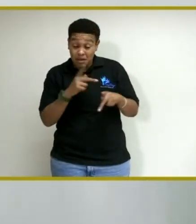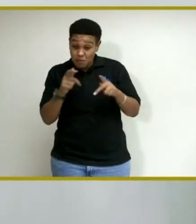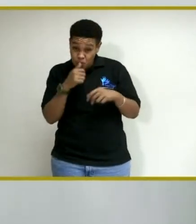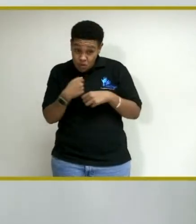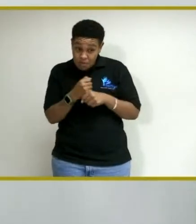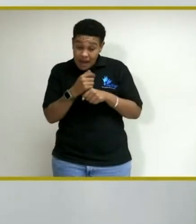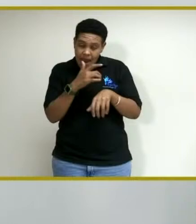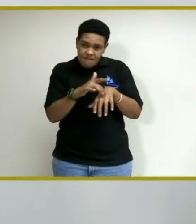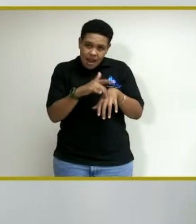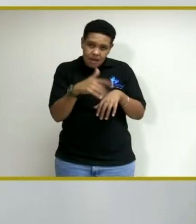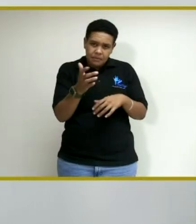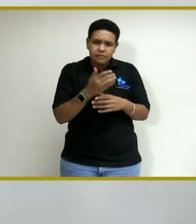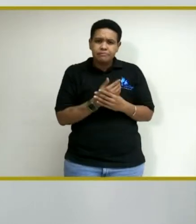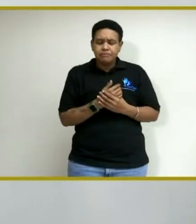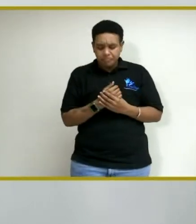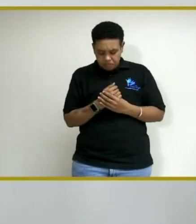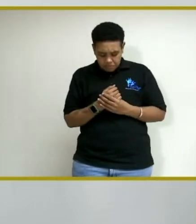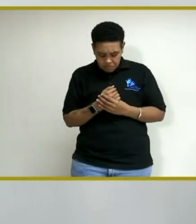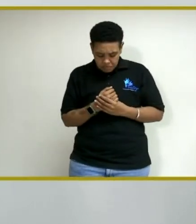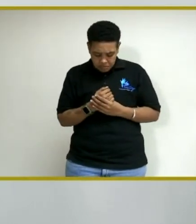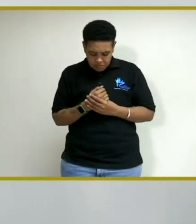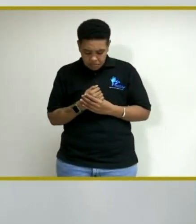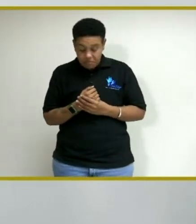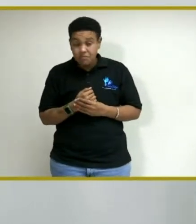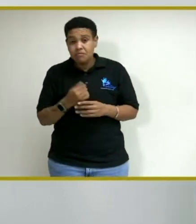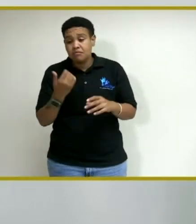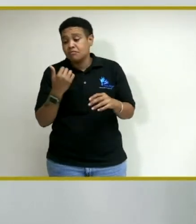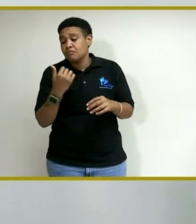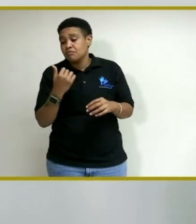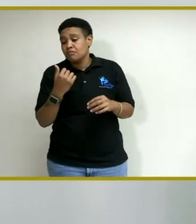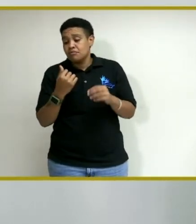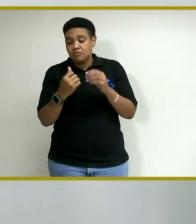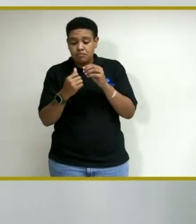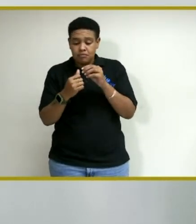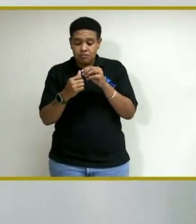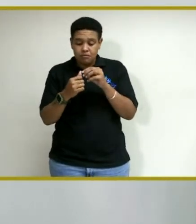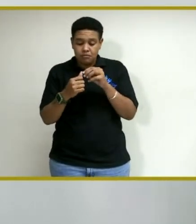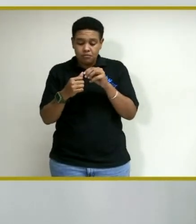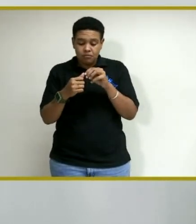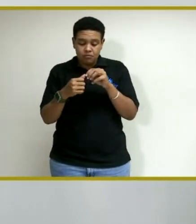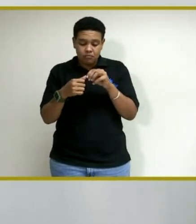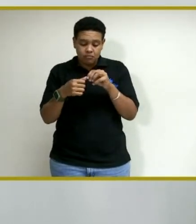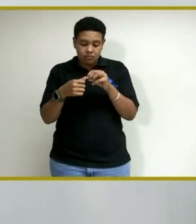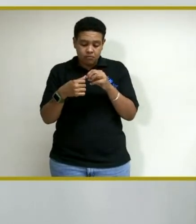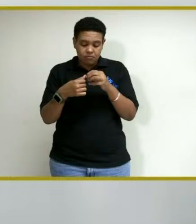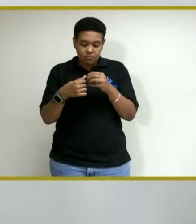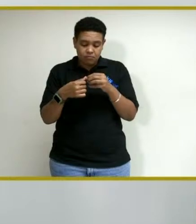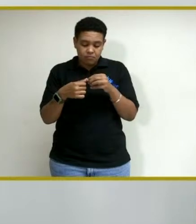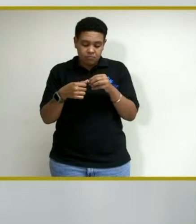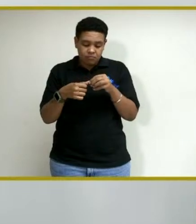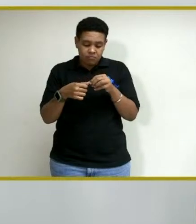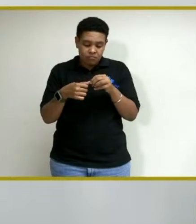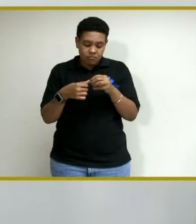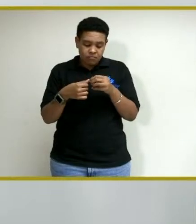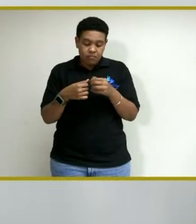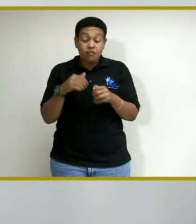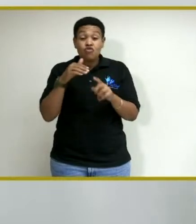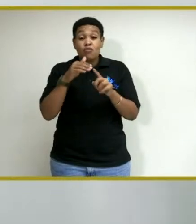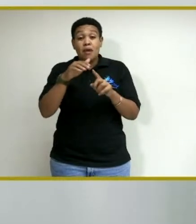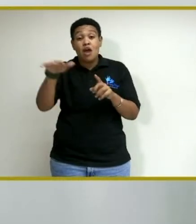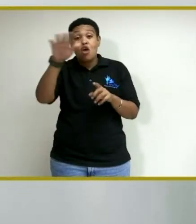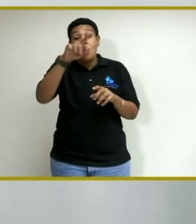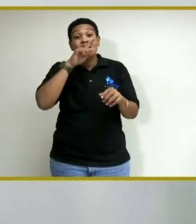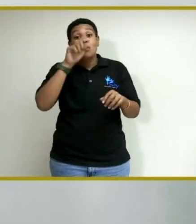it available. As a reminder to everyone, however, a single-dose vaccine does not provide